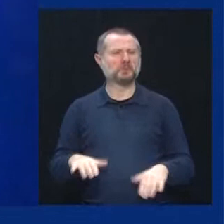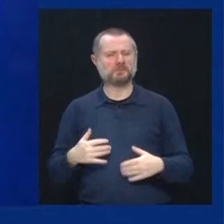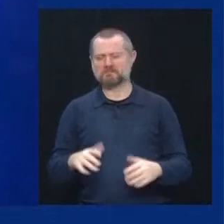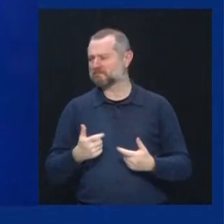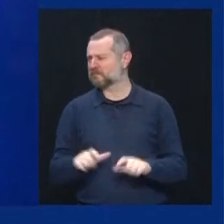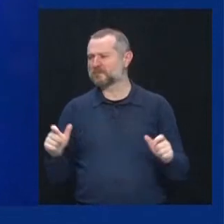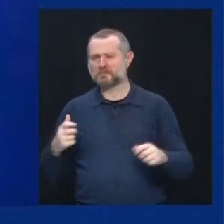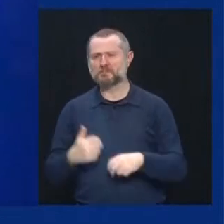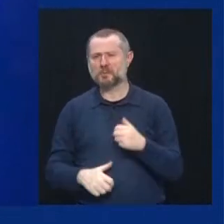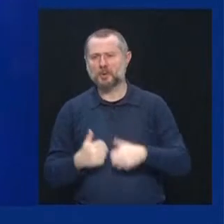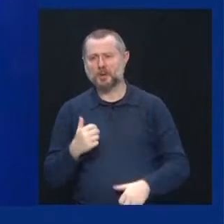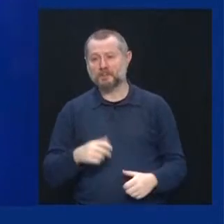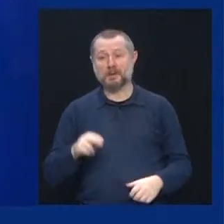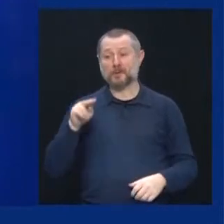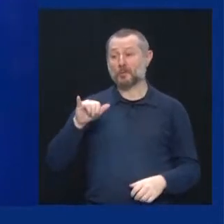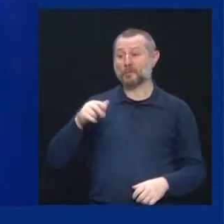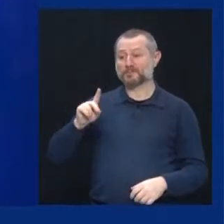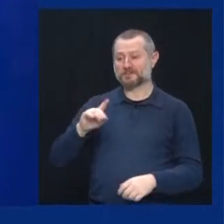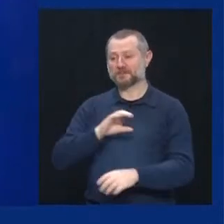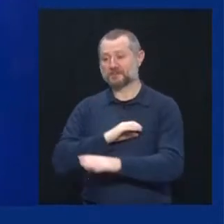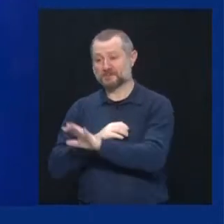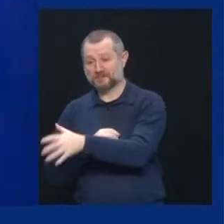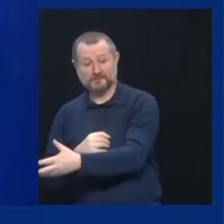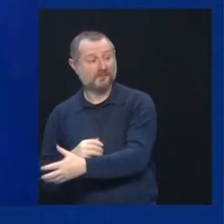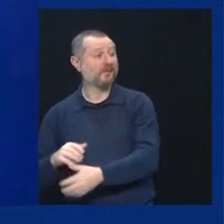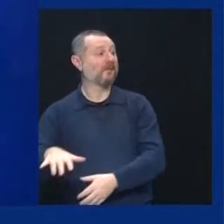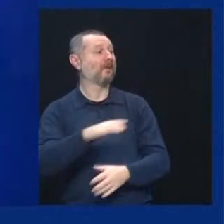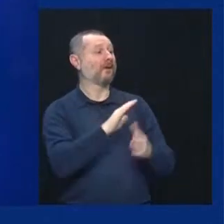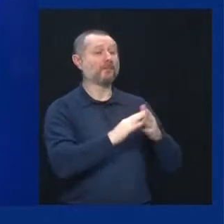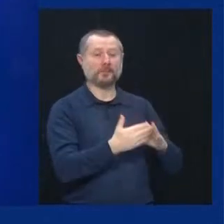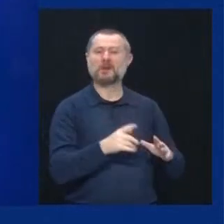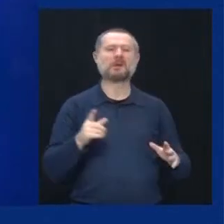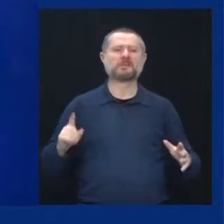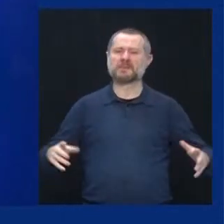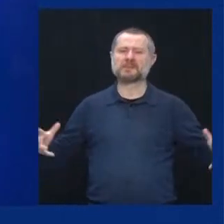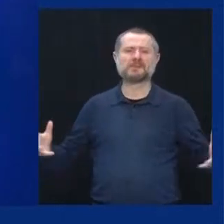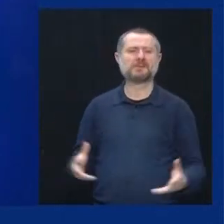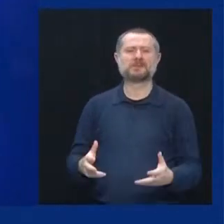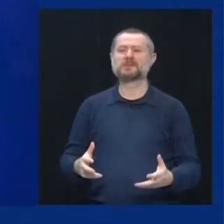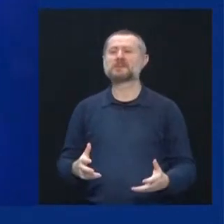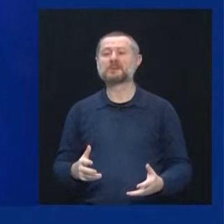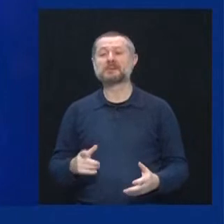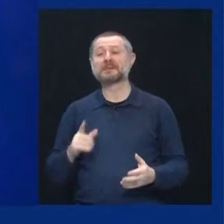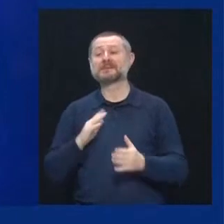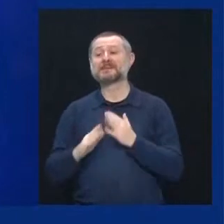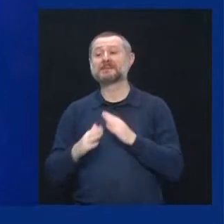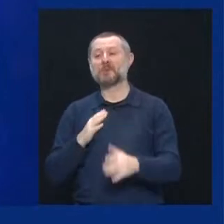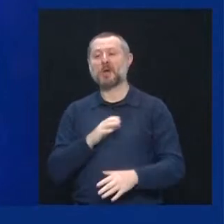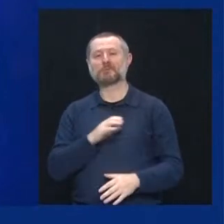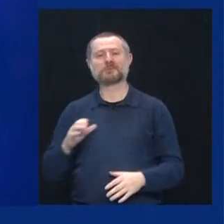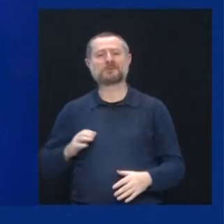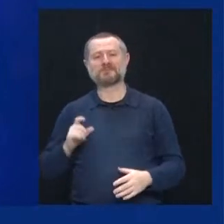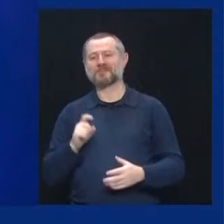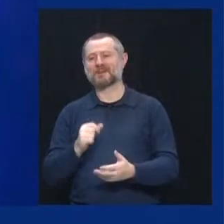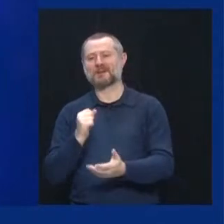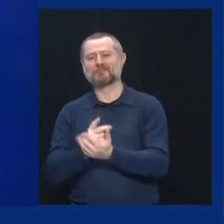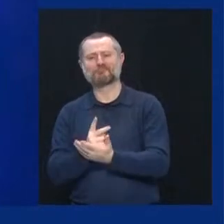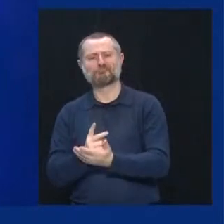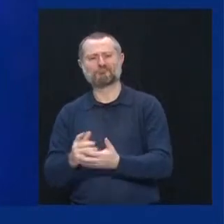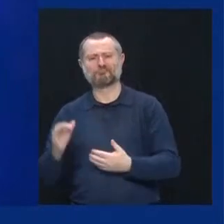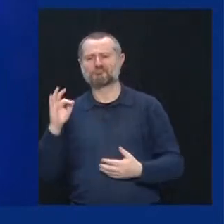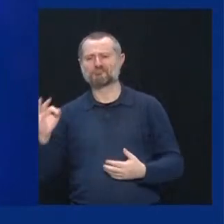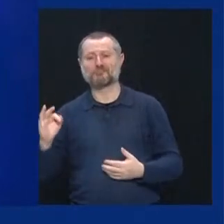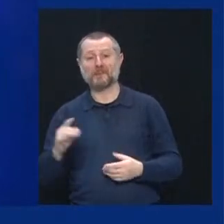NYPD and the community must come to resolution. The city council passed a number of bills, and that's a good first step. The